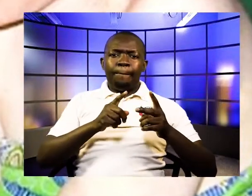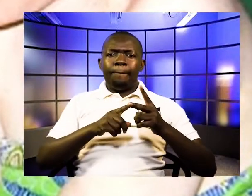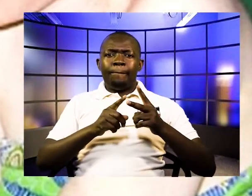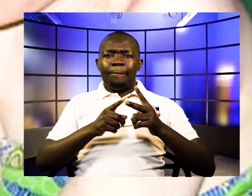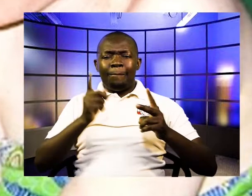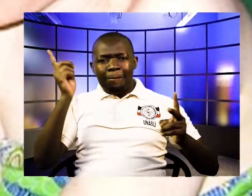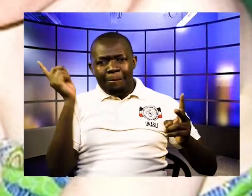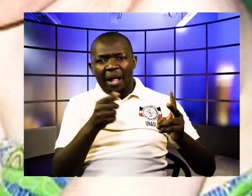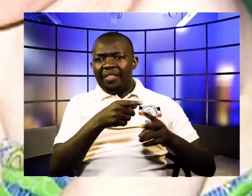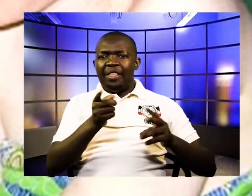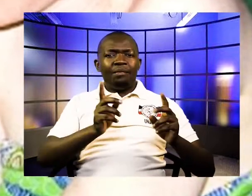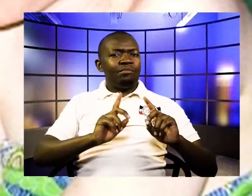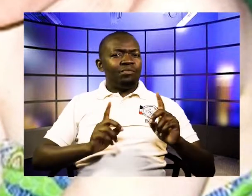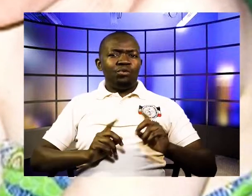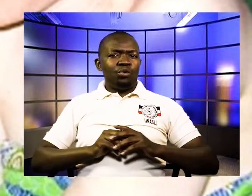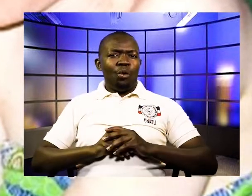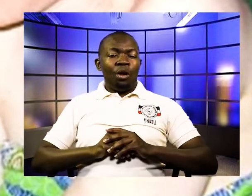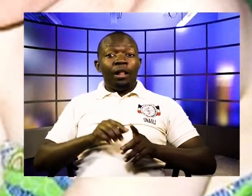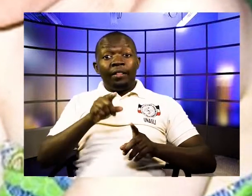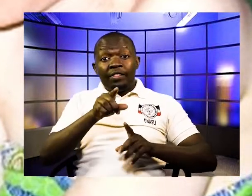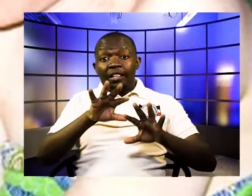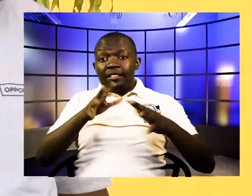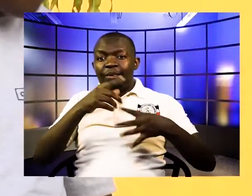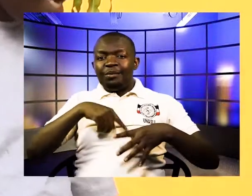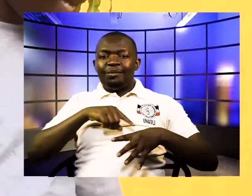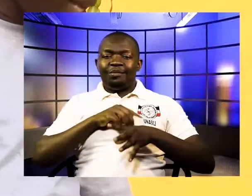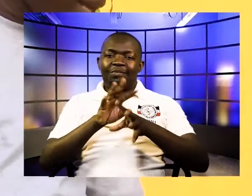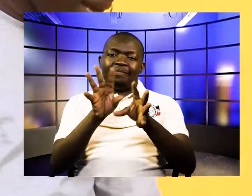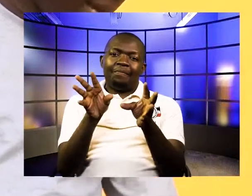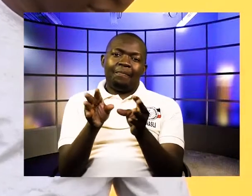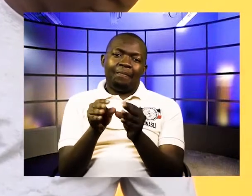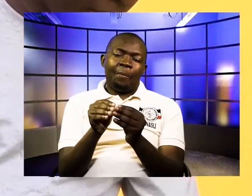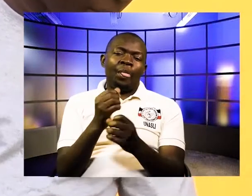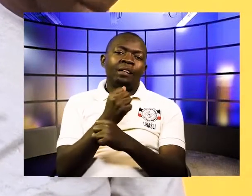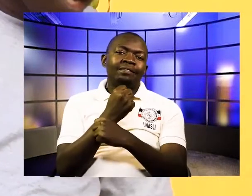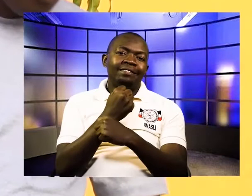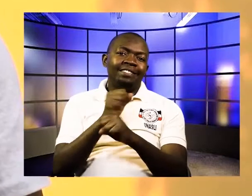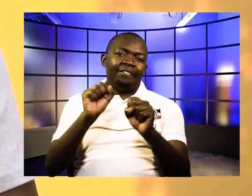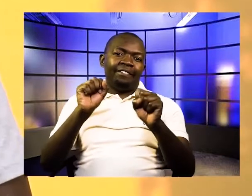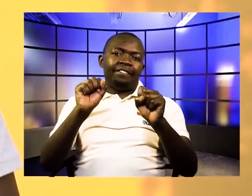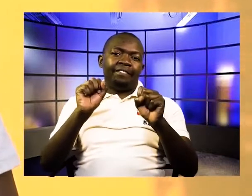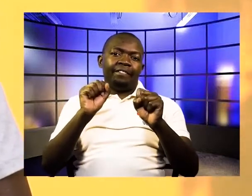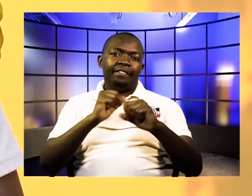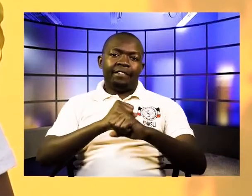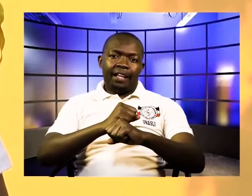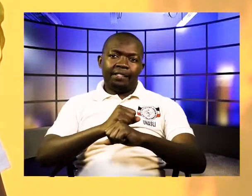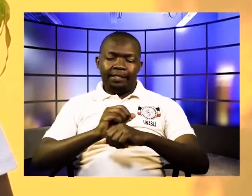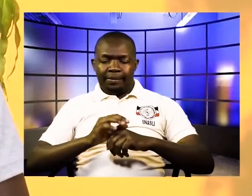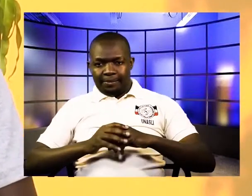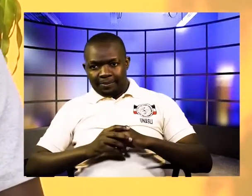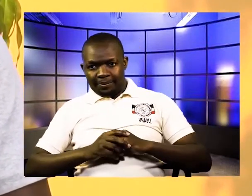any way. And that is how we summarize what safeguarding is. How is